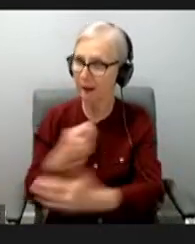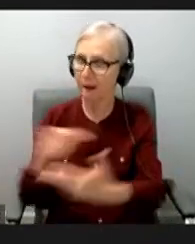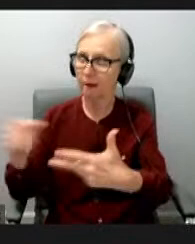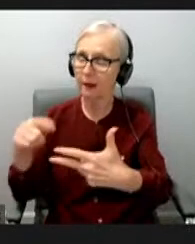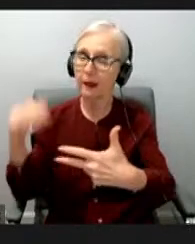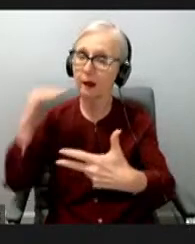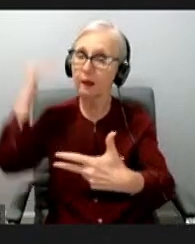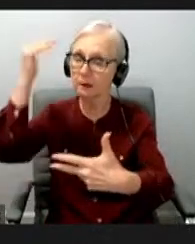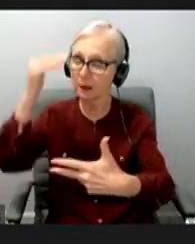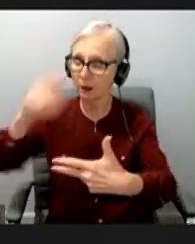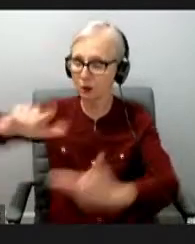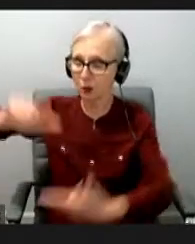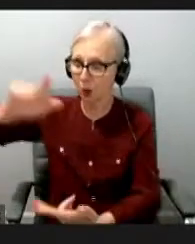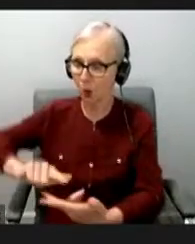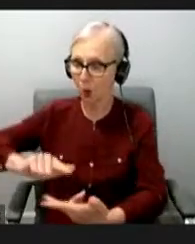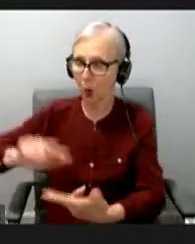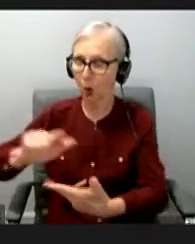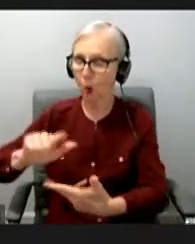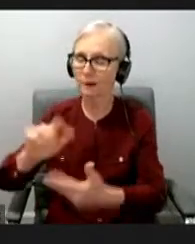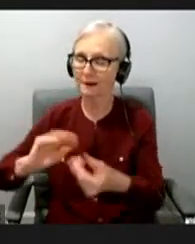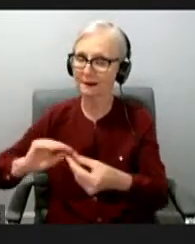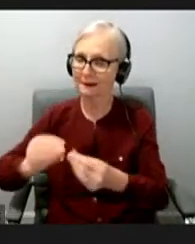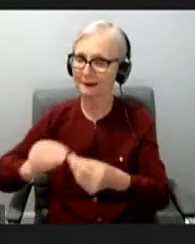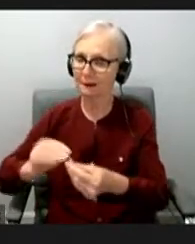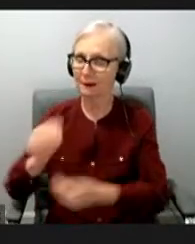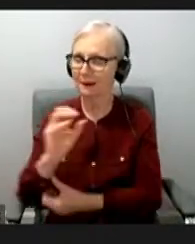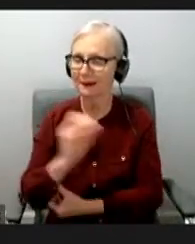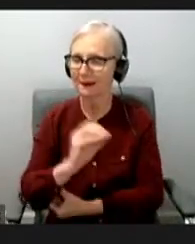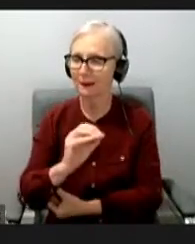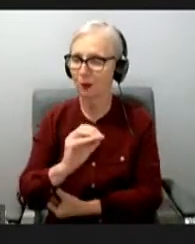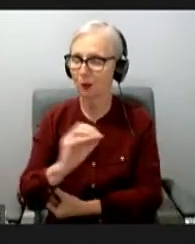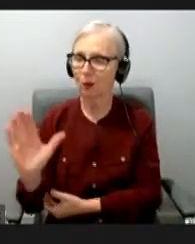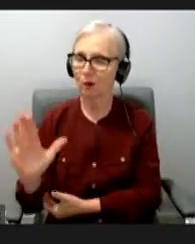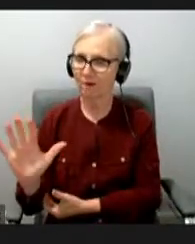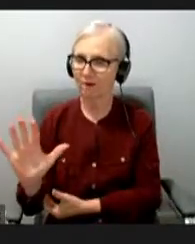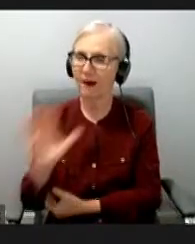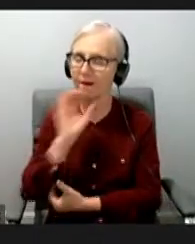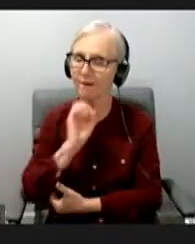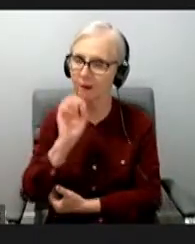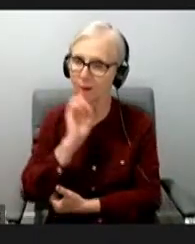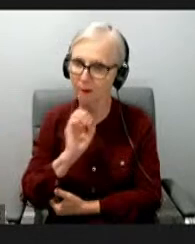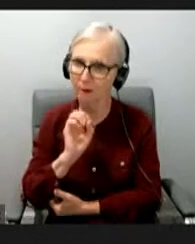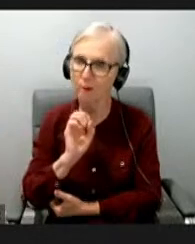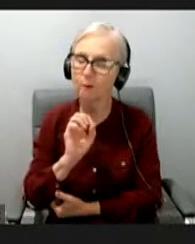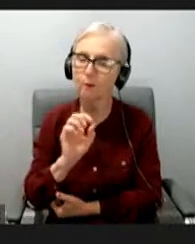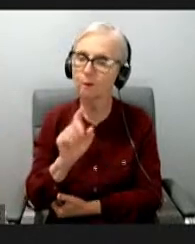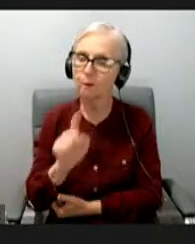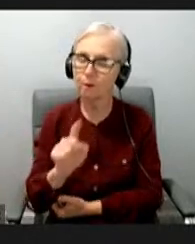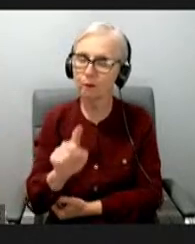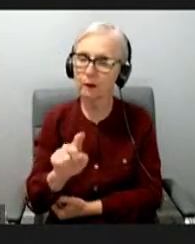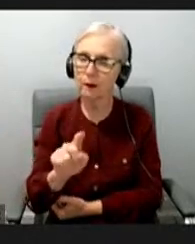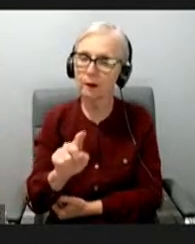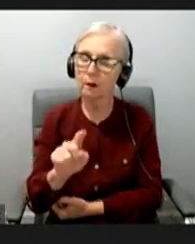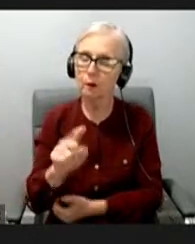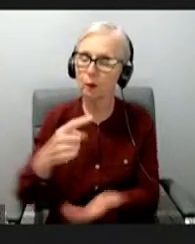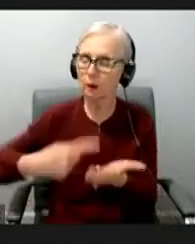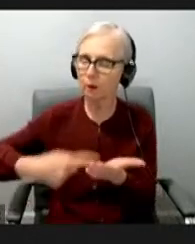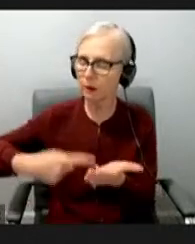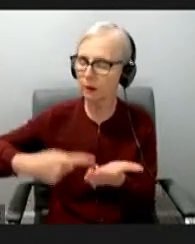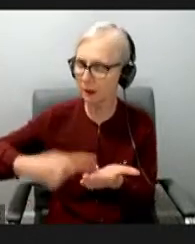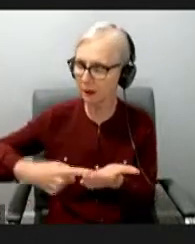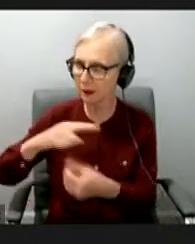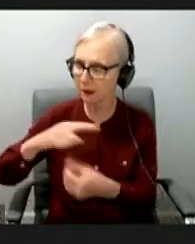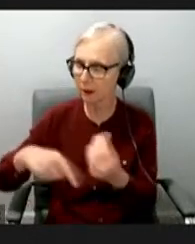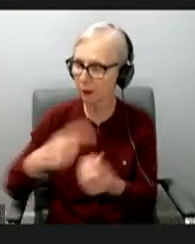then our lowest rates continue to be that 0 to 5 year population. And so the next couple of slides, what I want to talk about is what we're